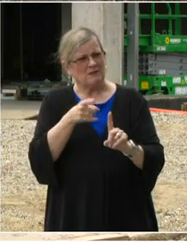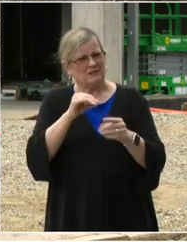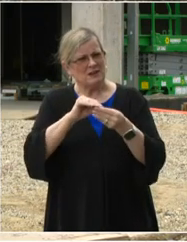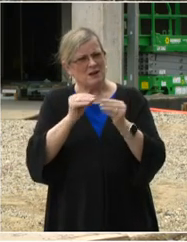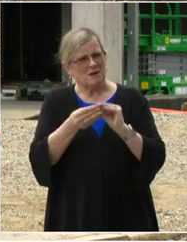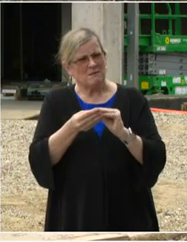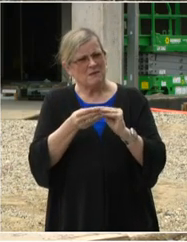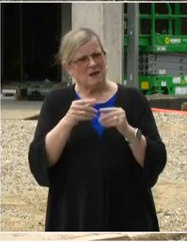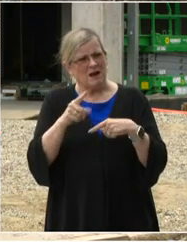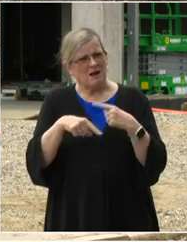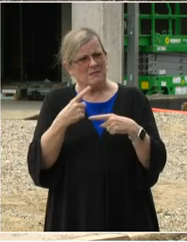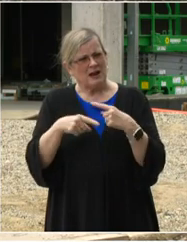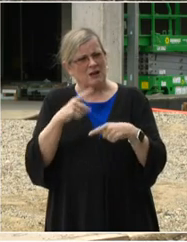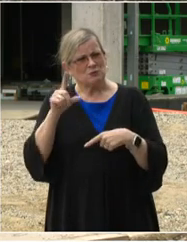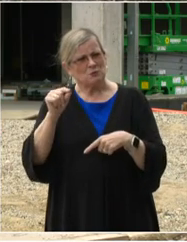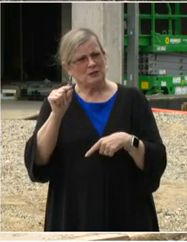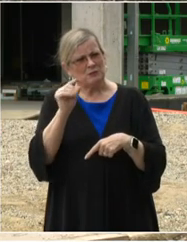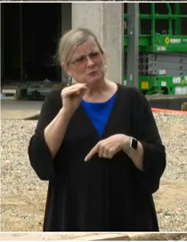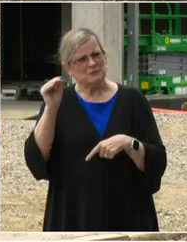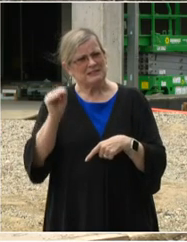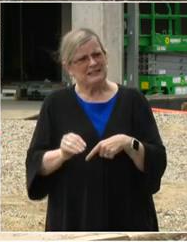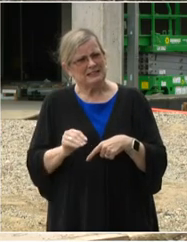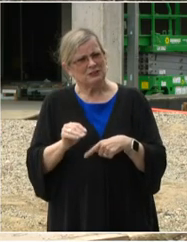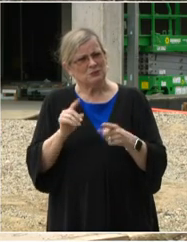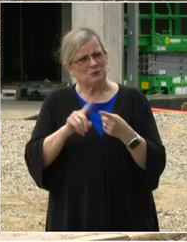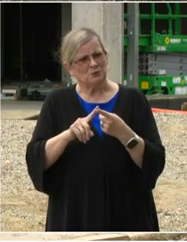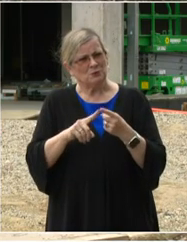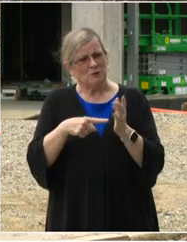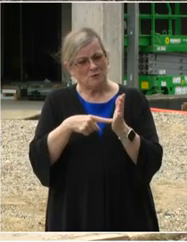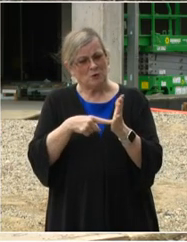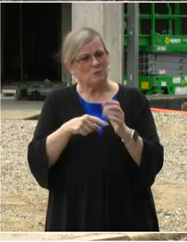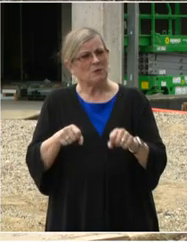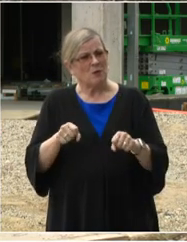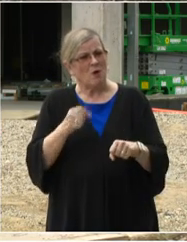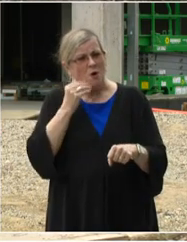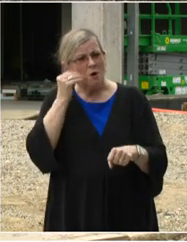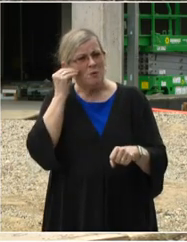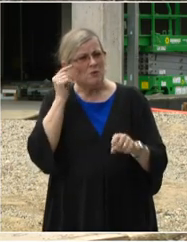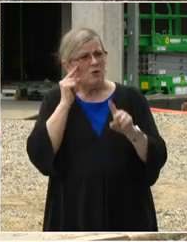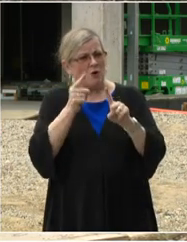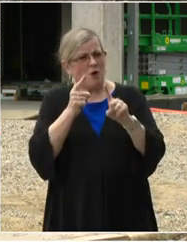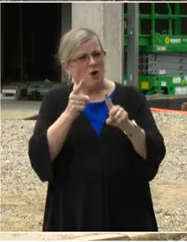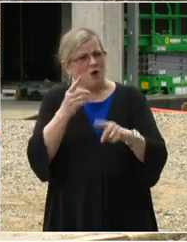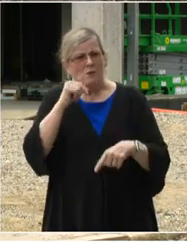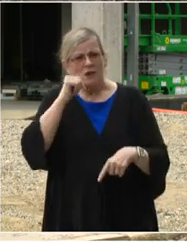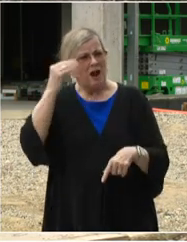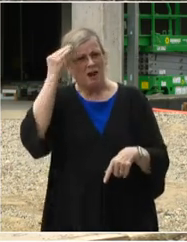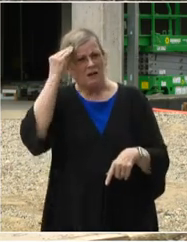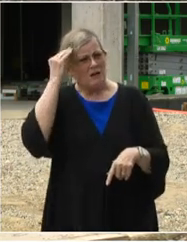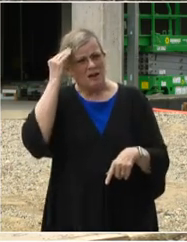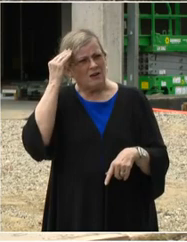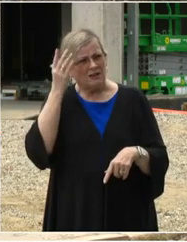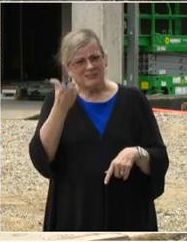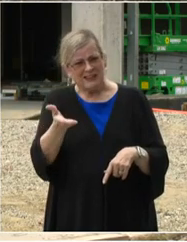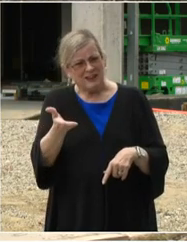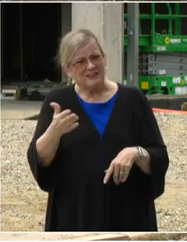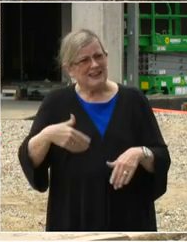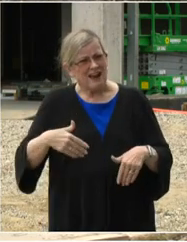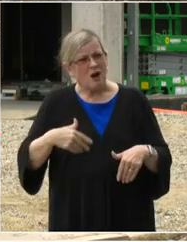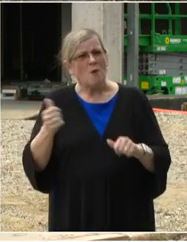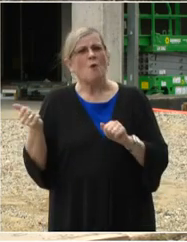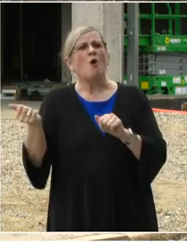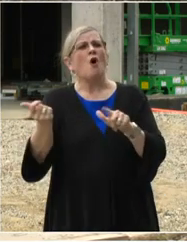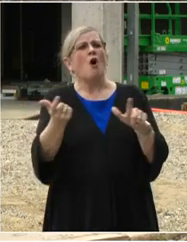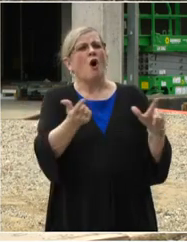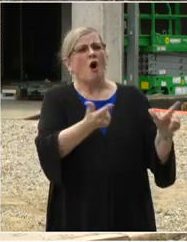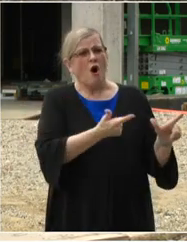about 20% to the affordable housing goal, but we also know that we're not quite there in all neighborhoods, and I